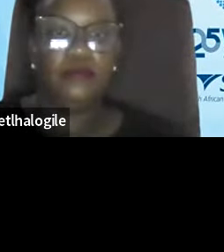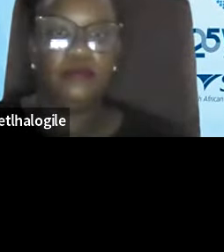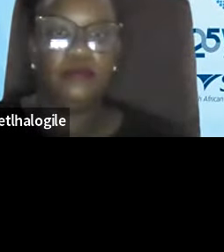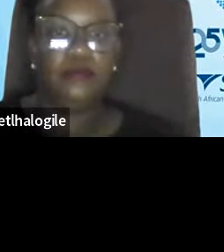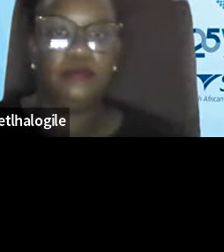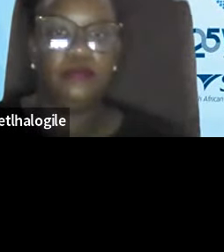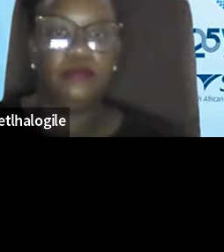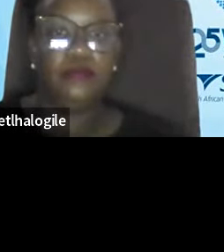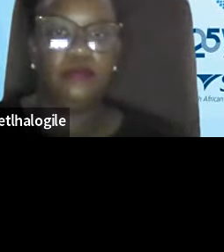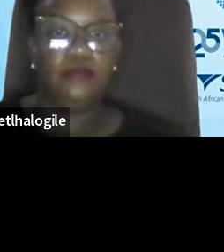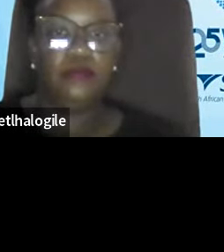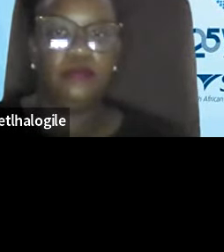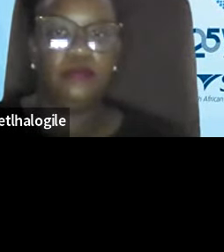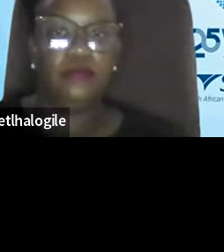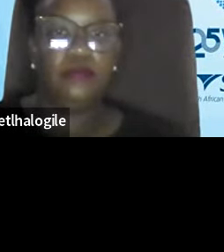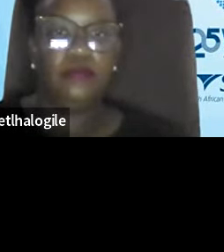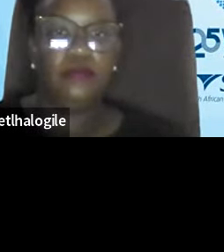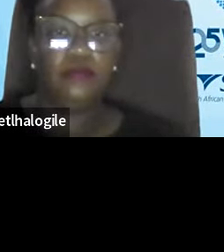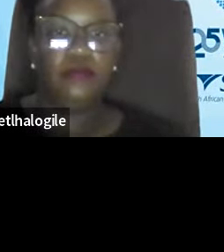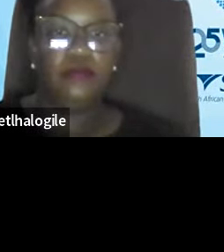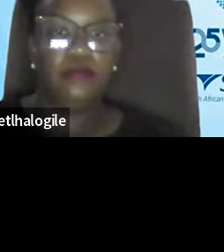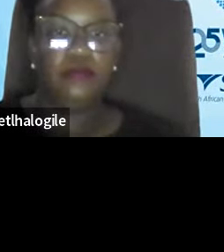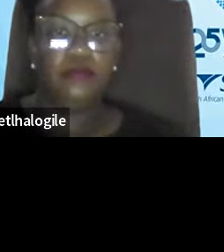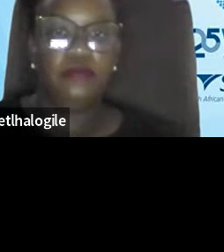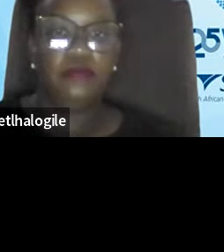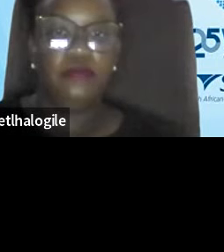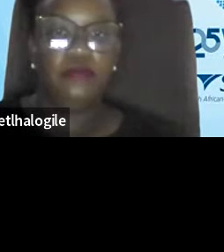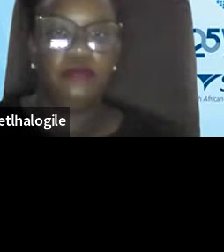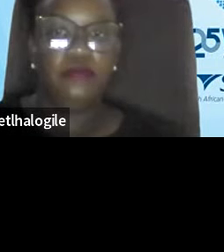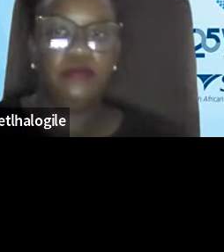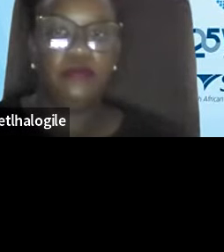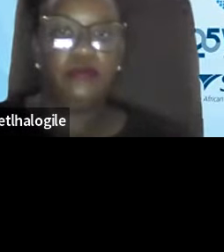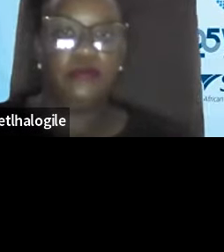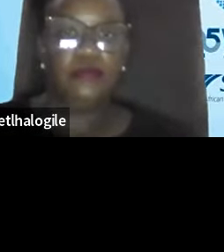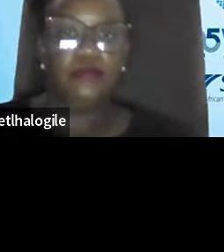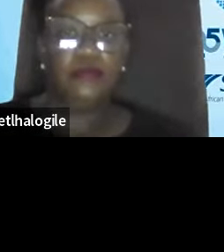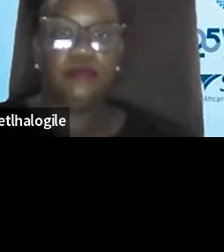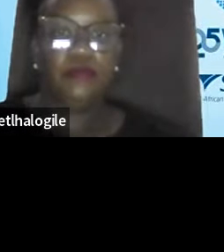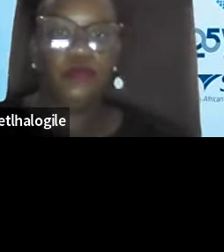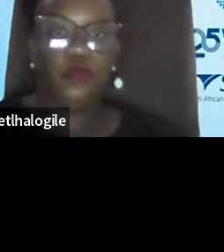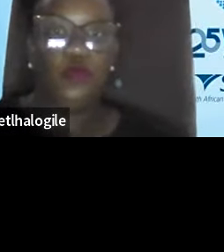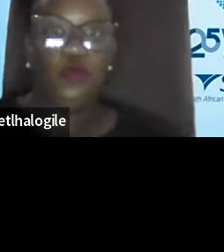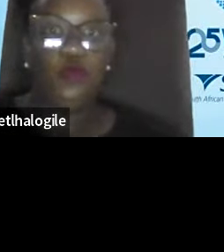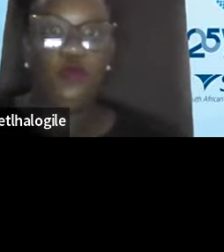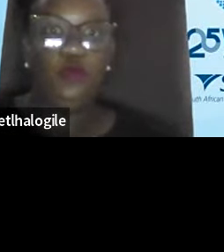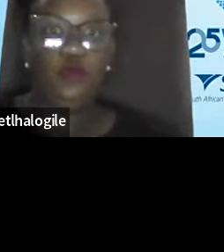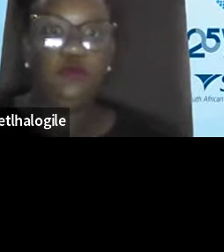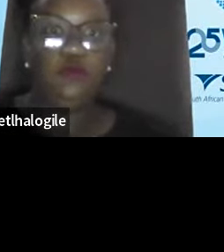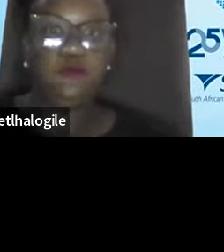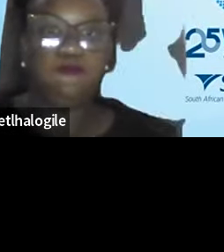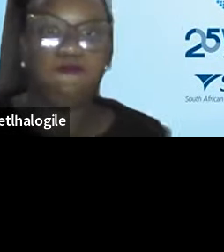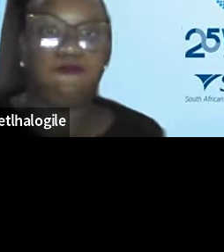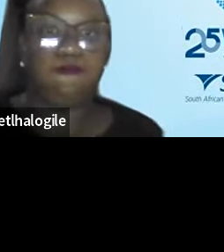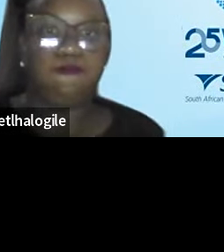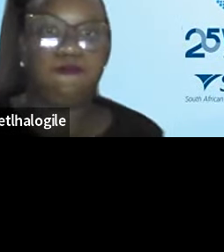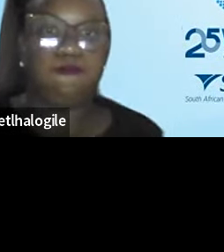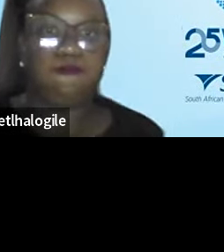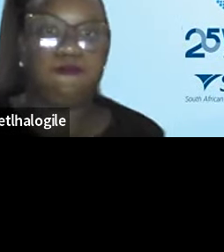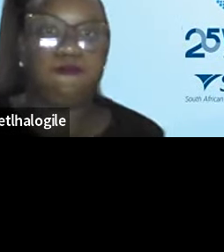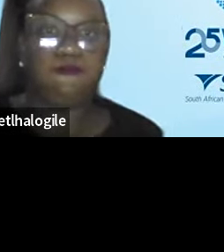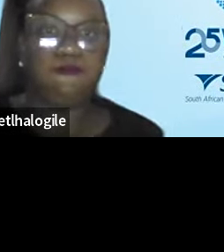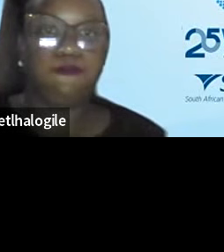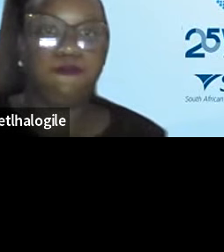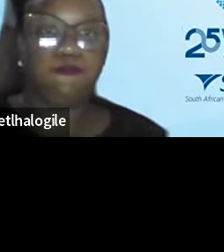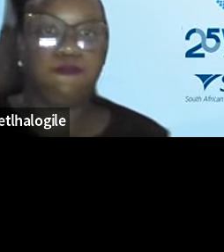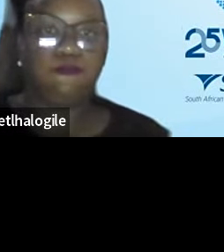chats. Unfortunately, we don't have the whole day. We don't have the whole evening. We would have loved to have a 4-hour conference and discuss all things